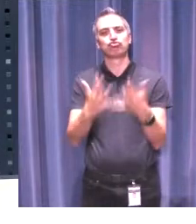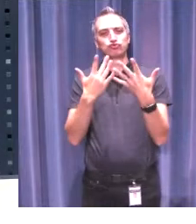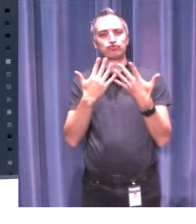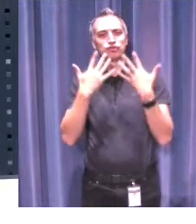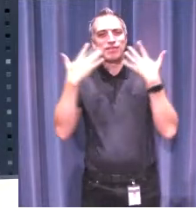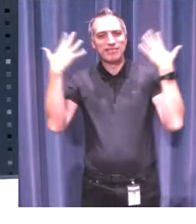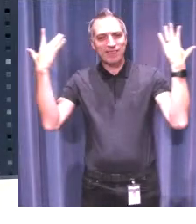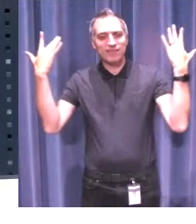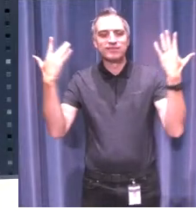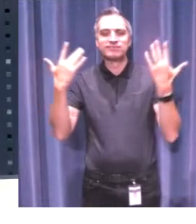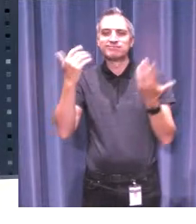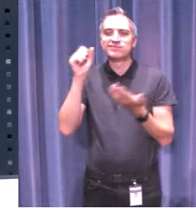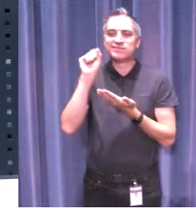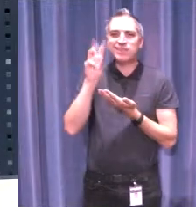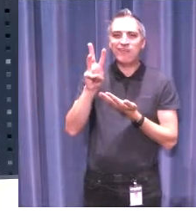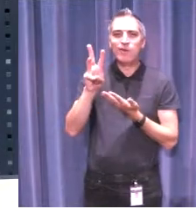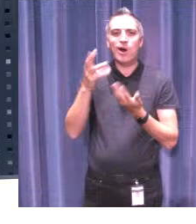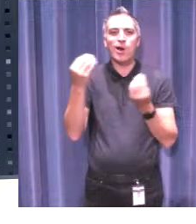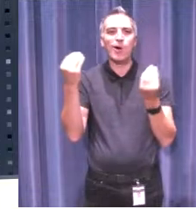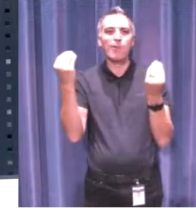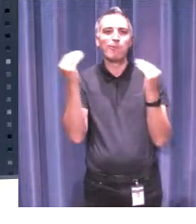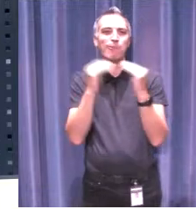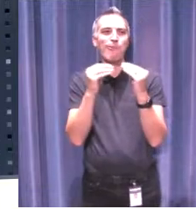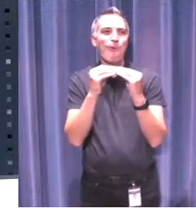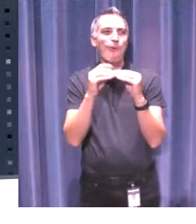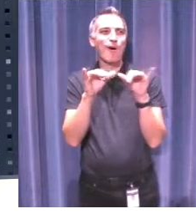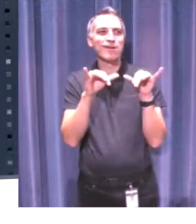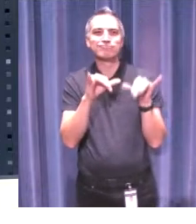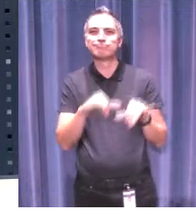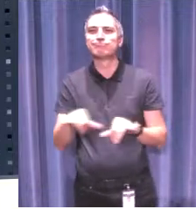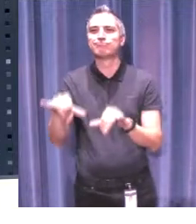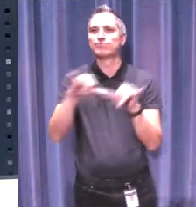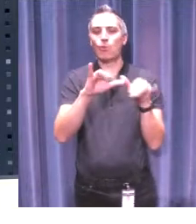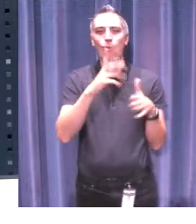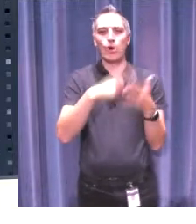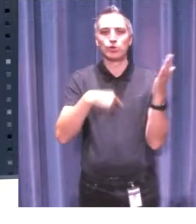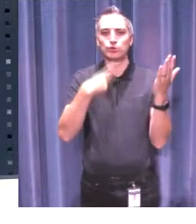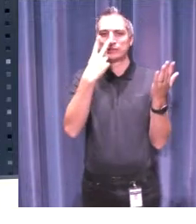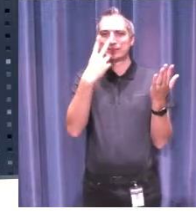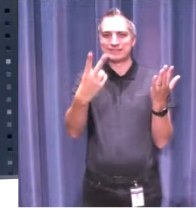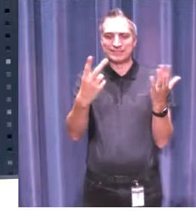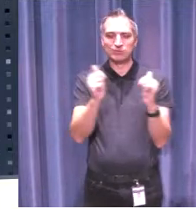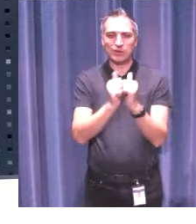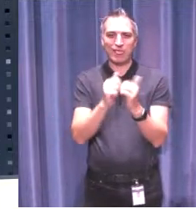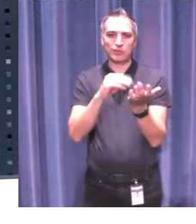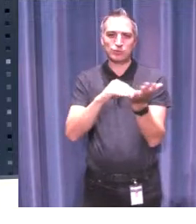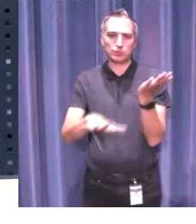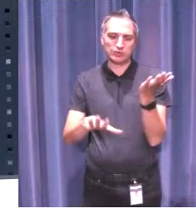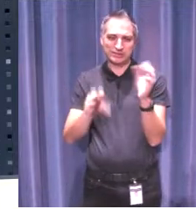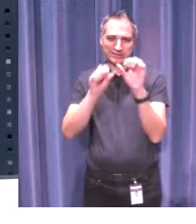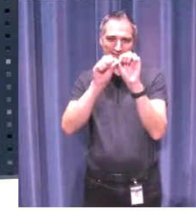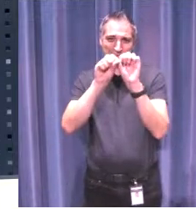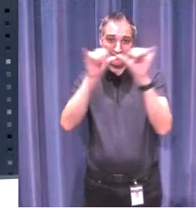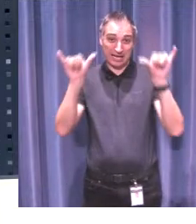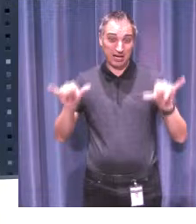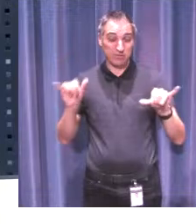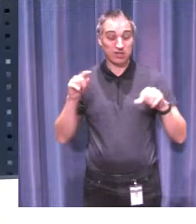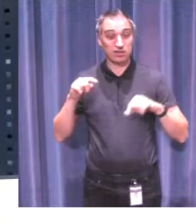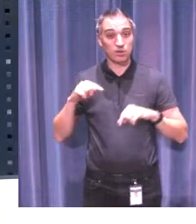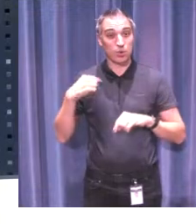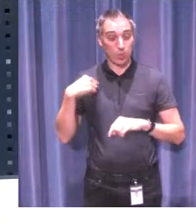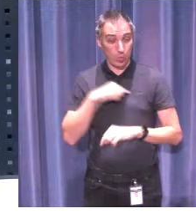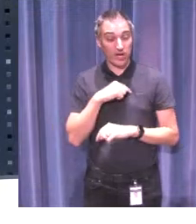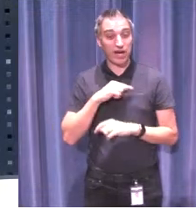more consistent with what you see nowadays in terms of the student system. We're in the middle of this